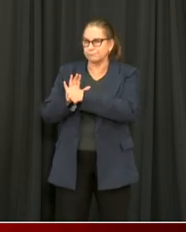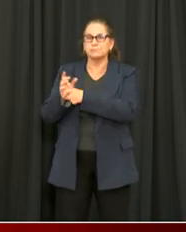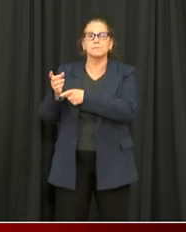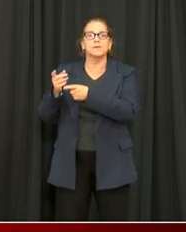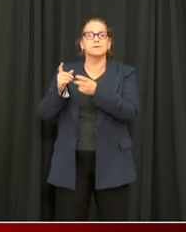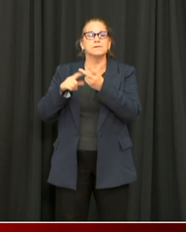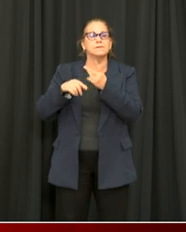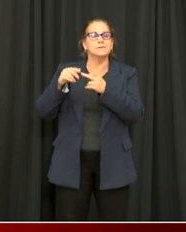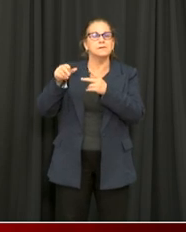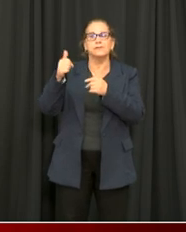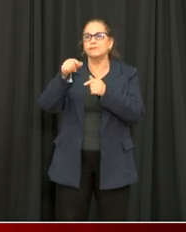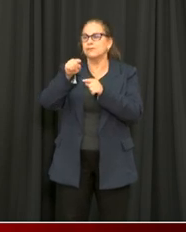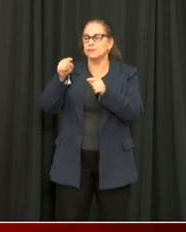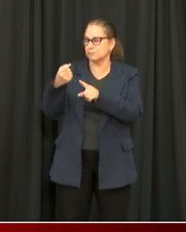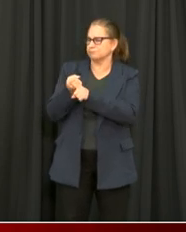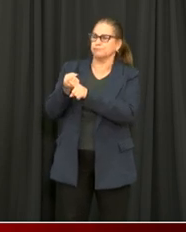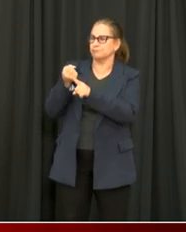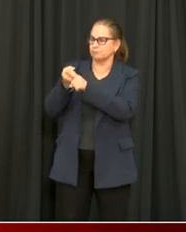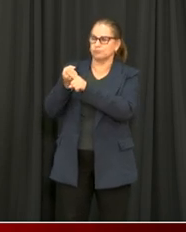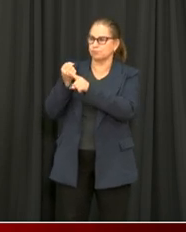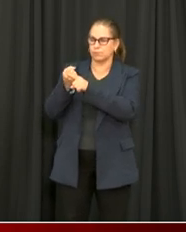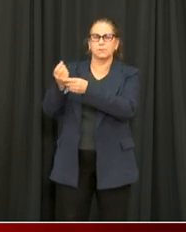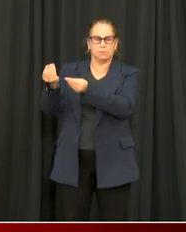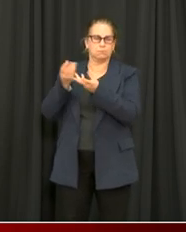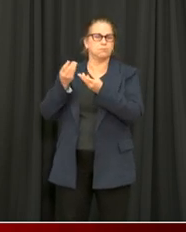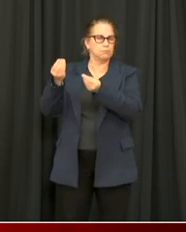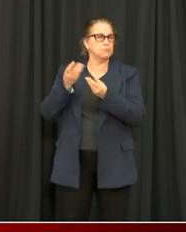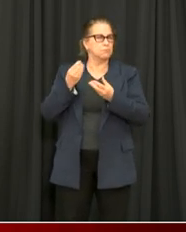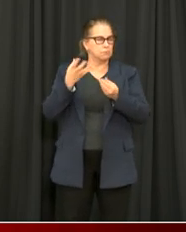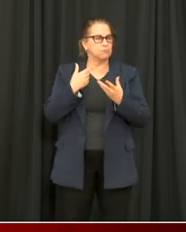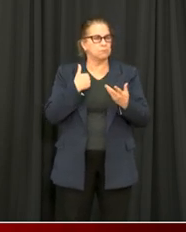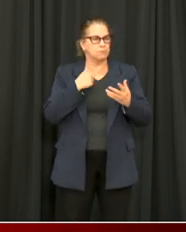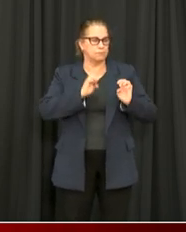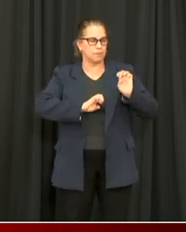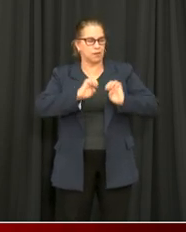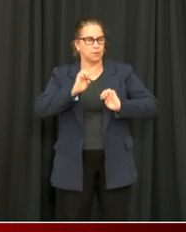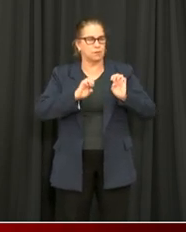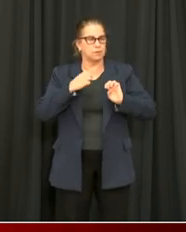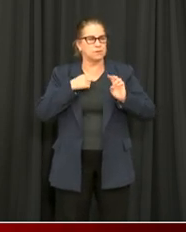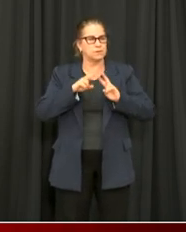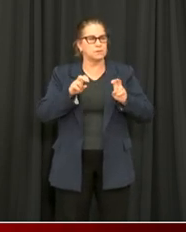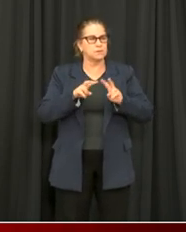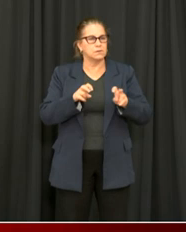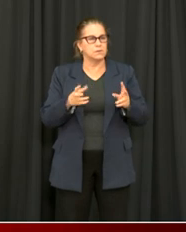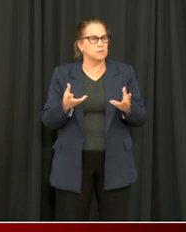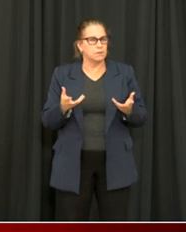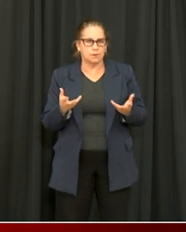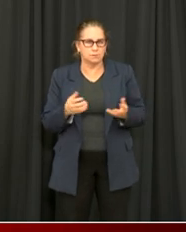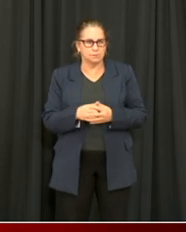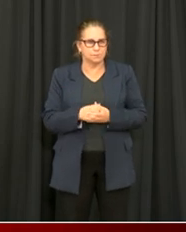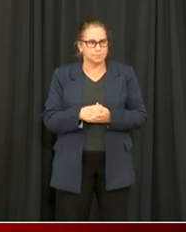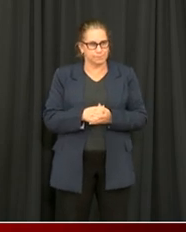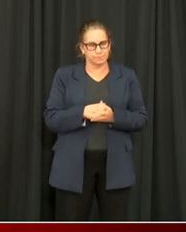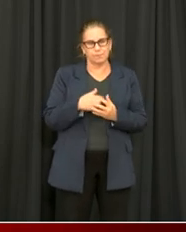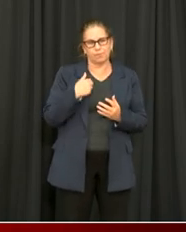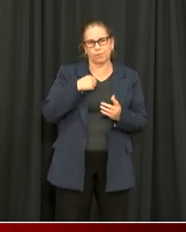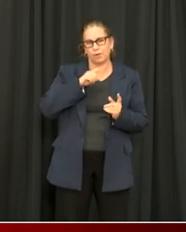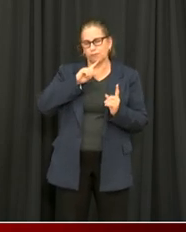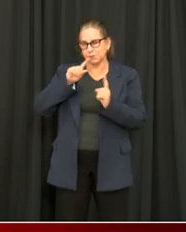Health, and what they should expect in terms of a response time for DC Health if they have submitted such